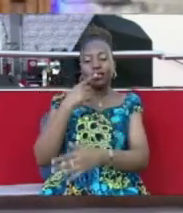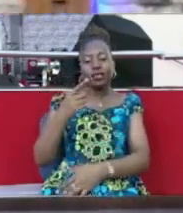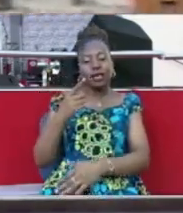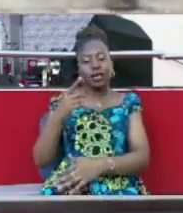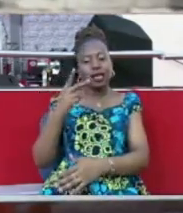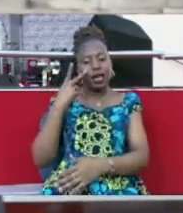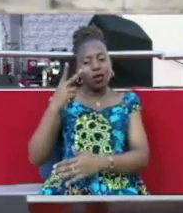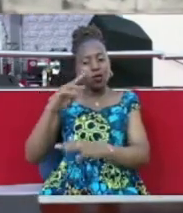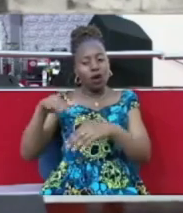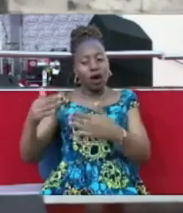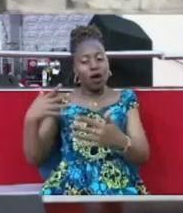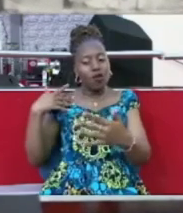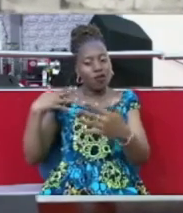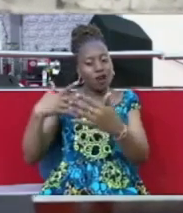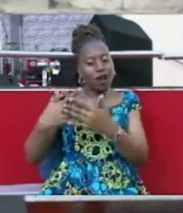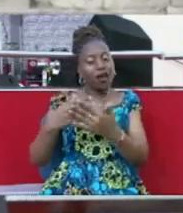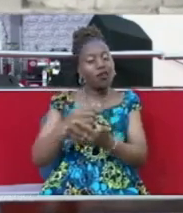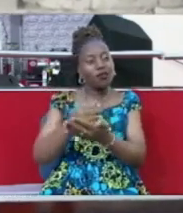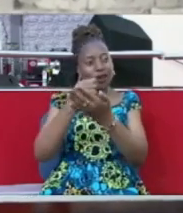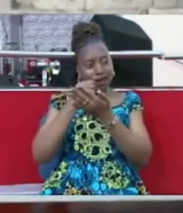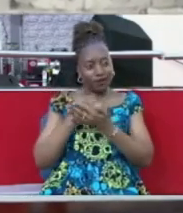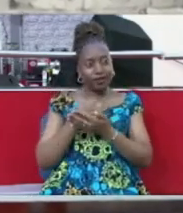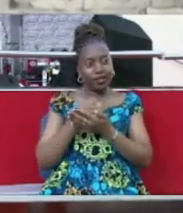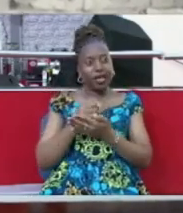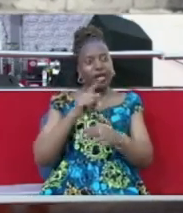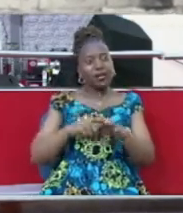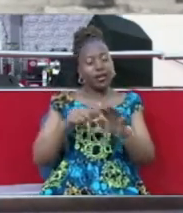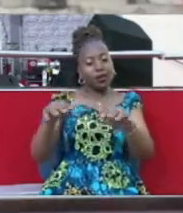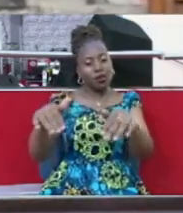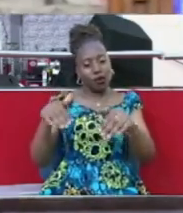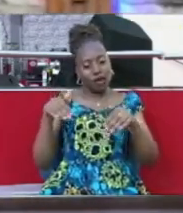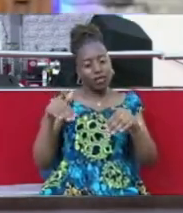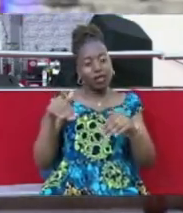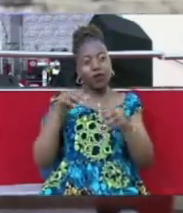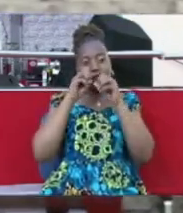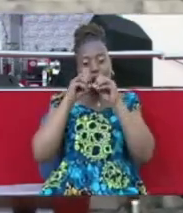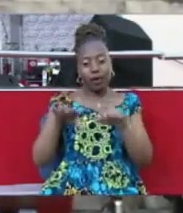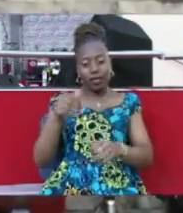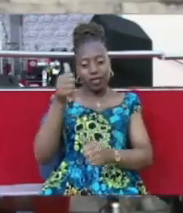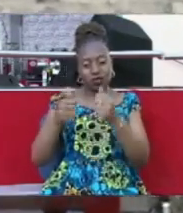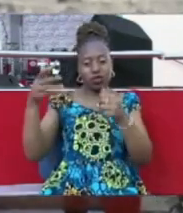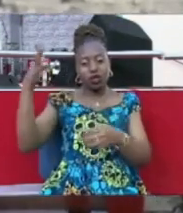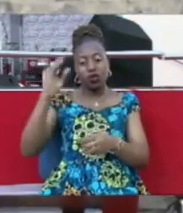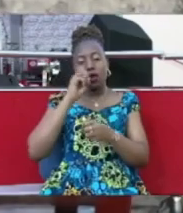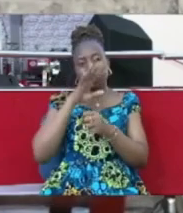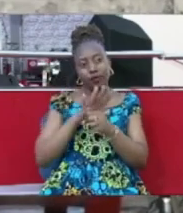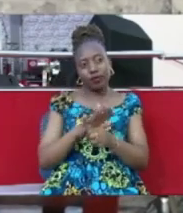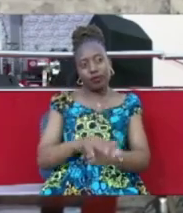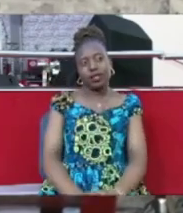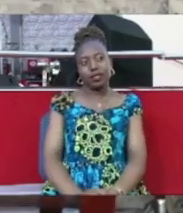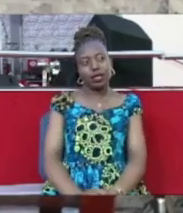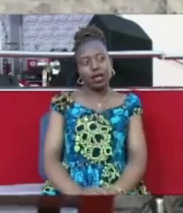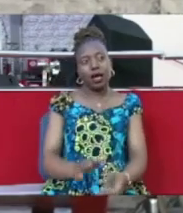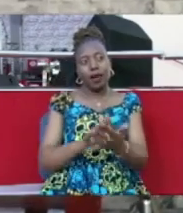you wait for him to take you to the blessings that he has promised. Unapongojea kupeleka katika viwango vingine vya juu. Praise